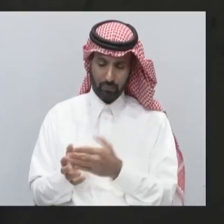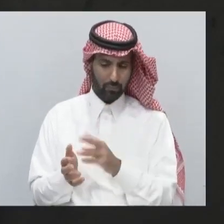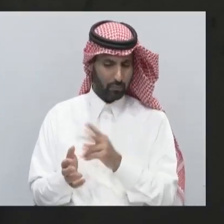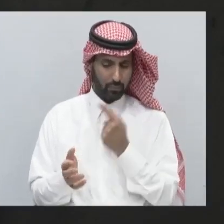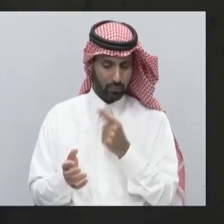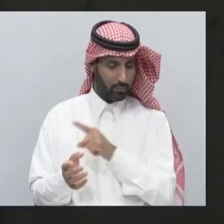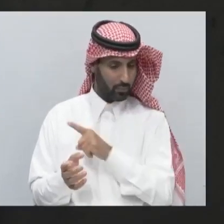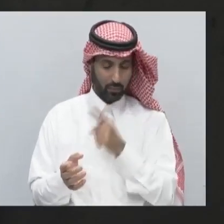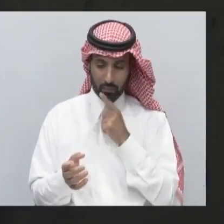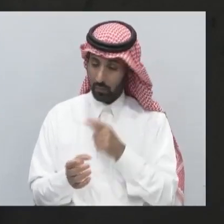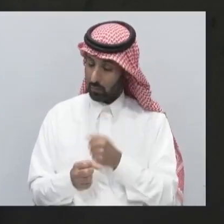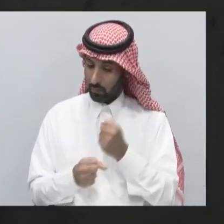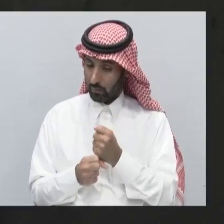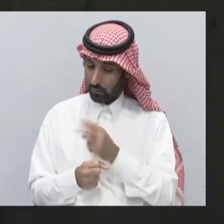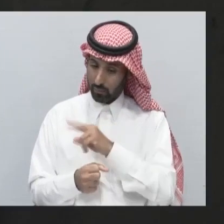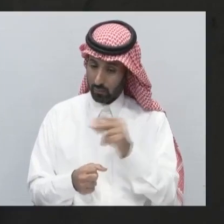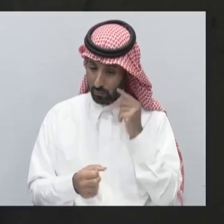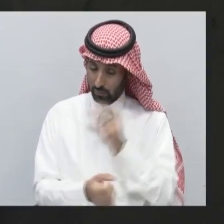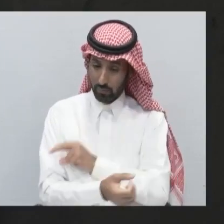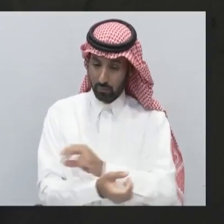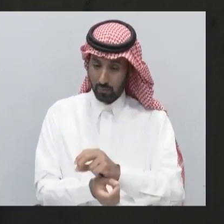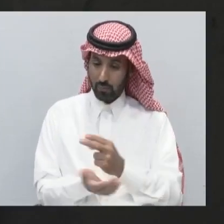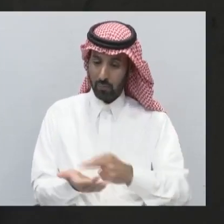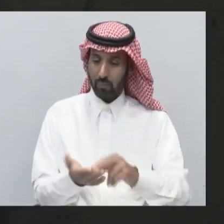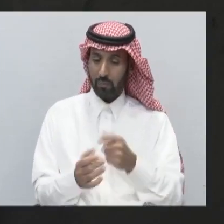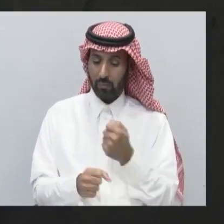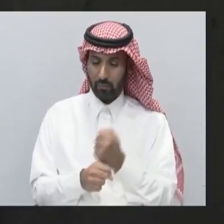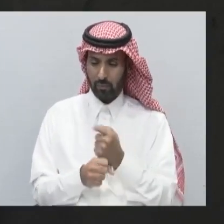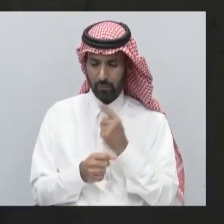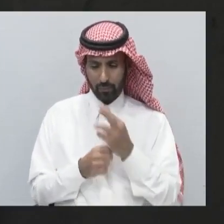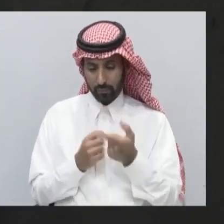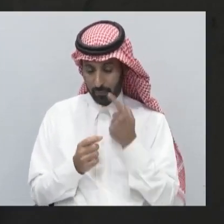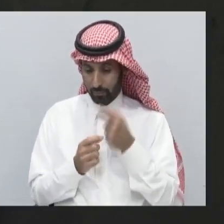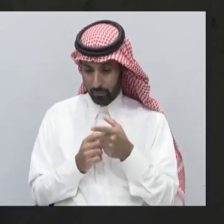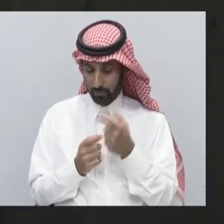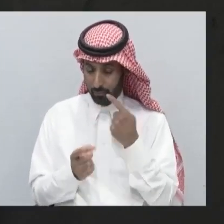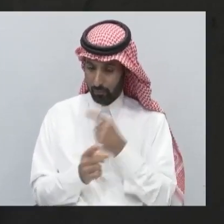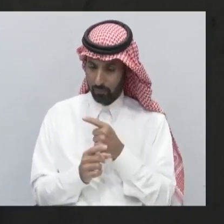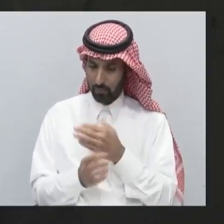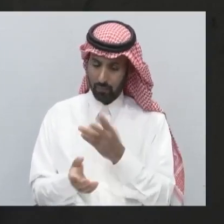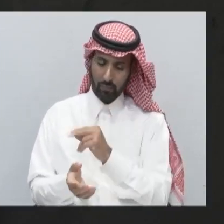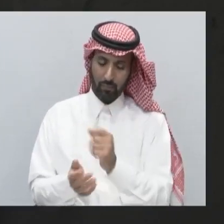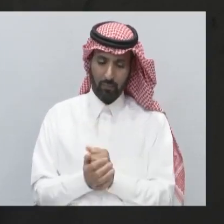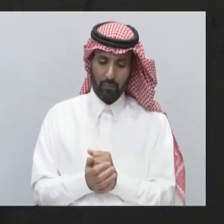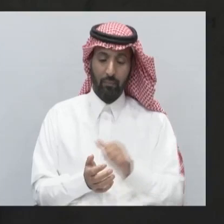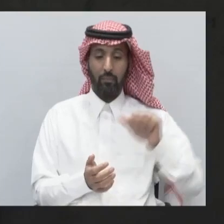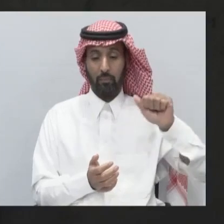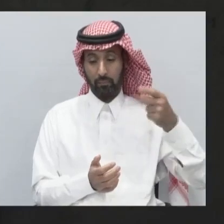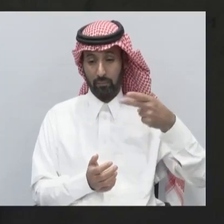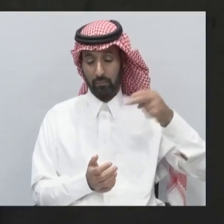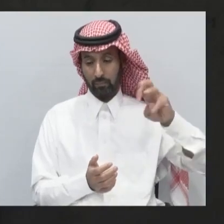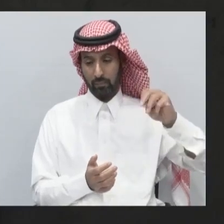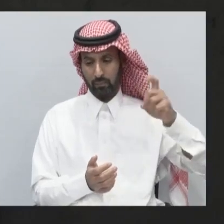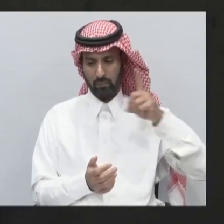wishes, much more formal than take care. Then write your full name, Ahmed Ali. And usually it will